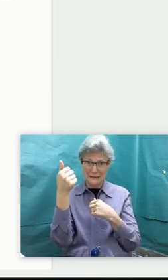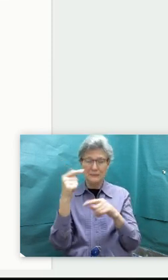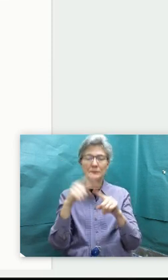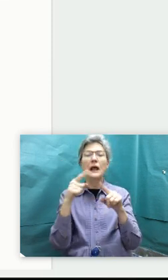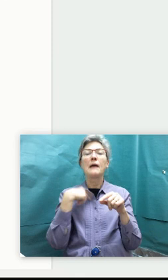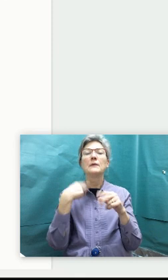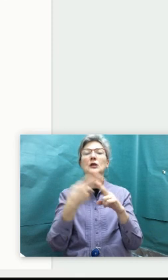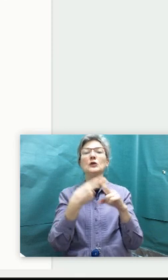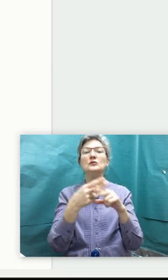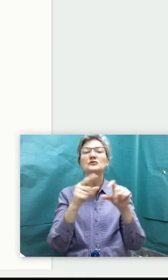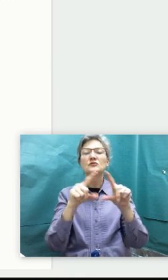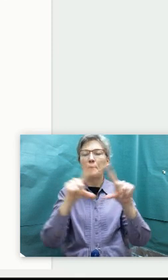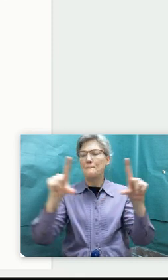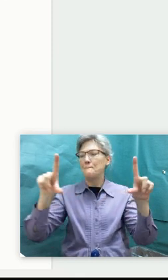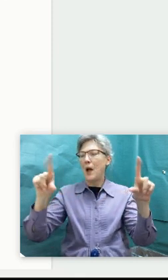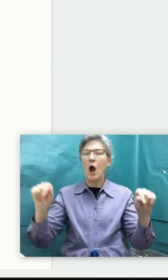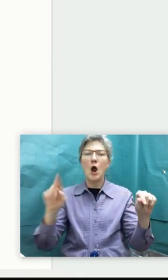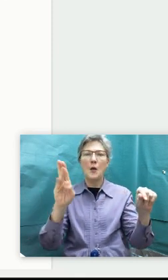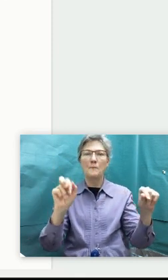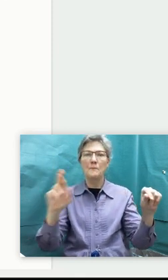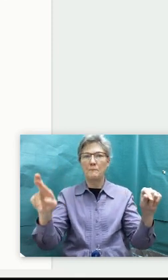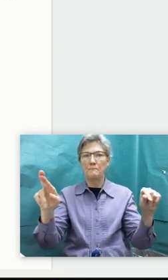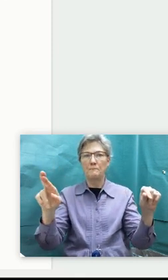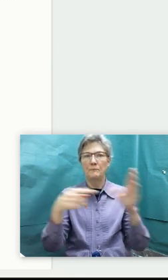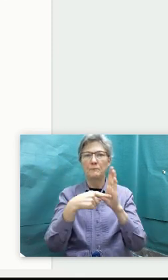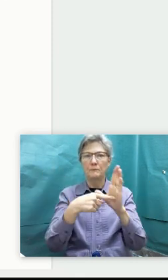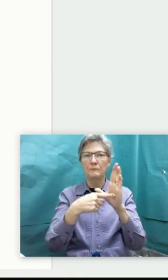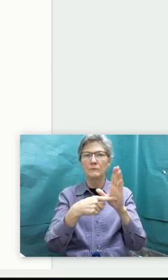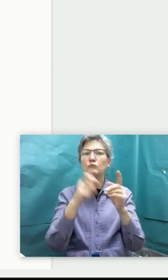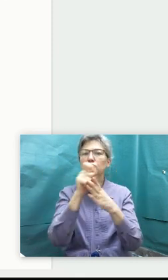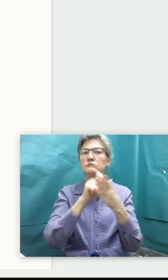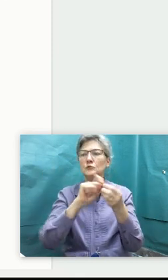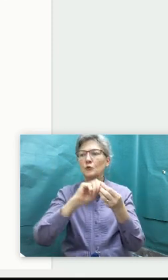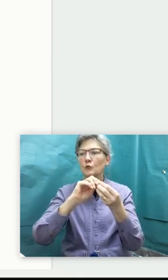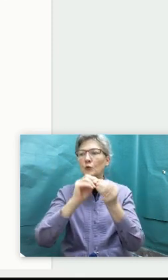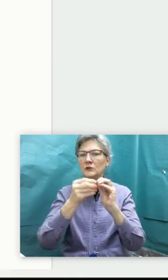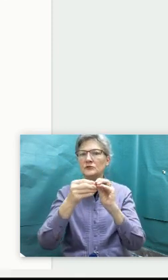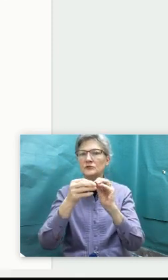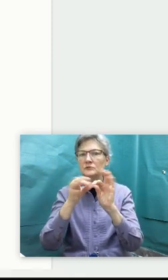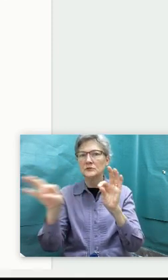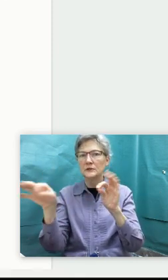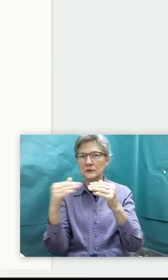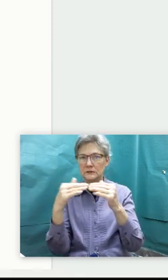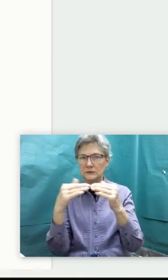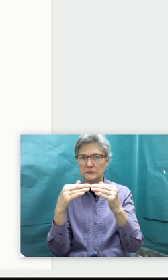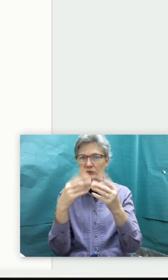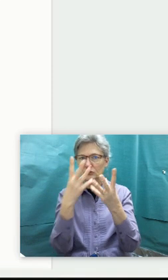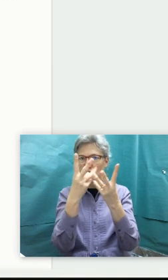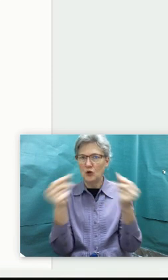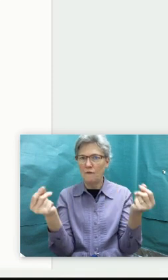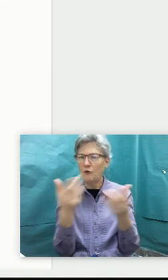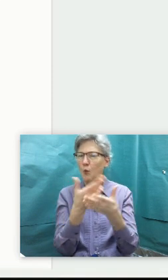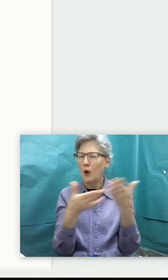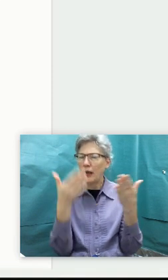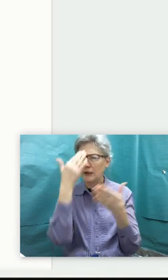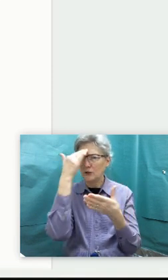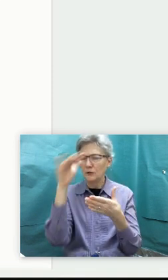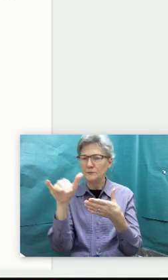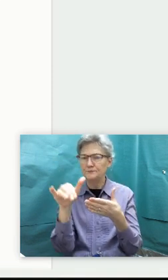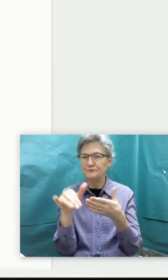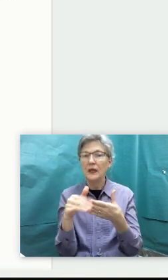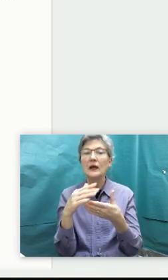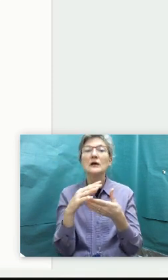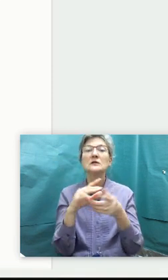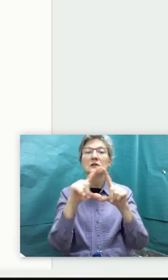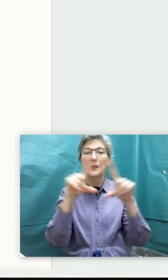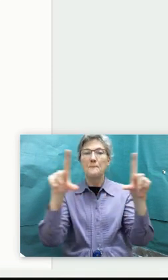model and writing an equation to solve for the unknown. Here is the bar model I mentioned. Now,